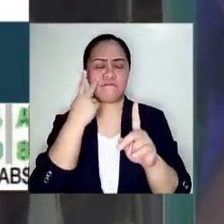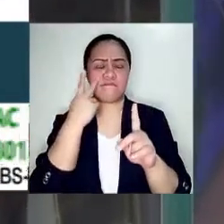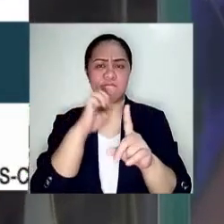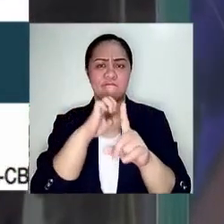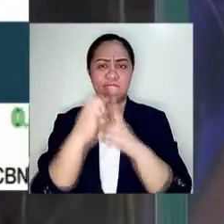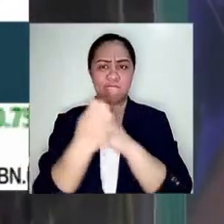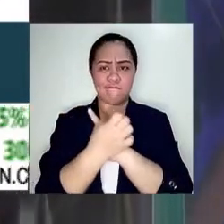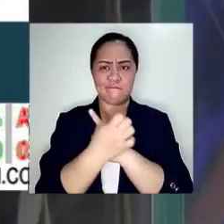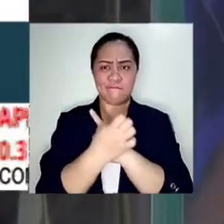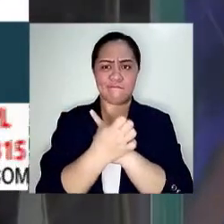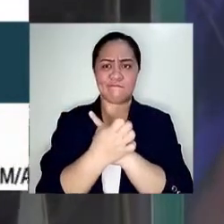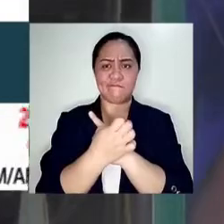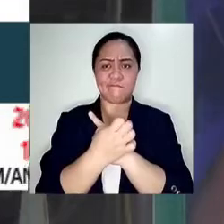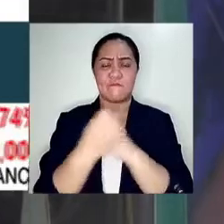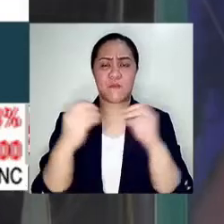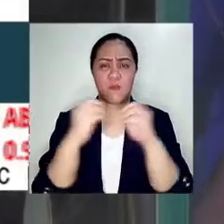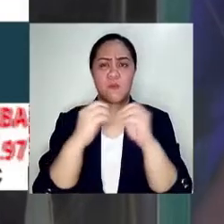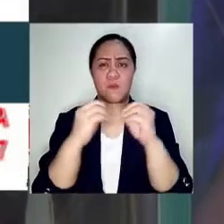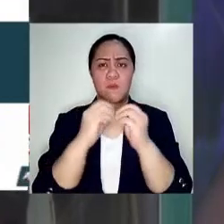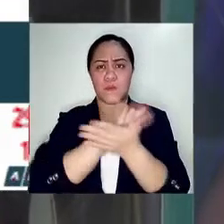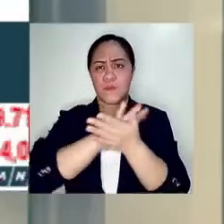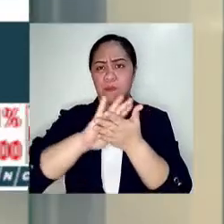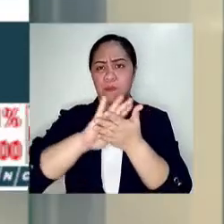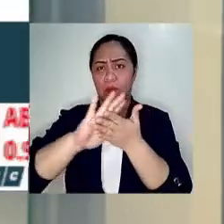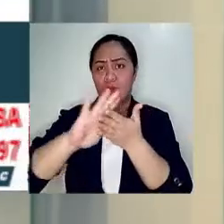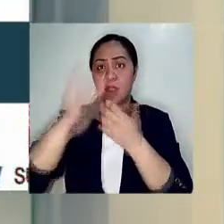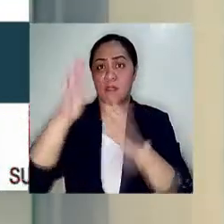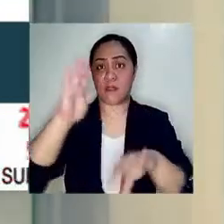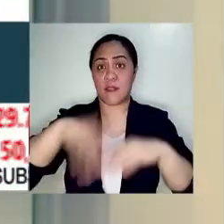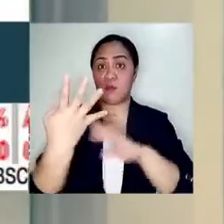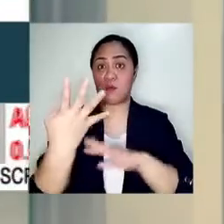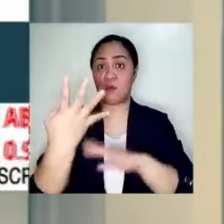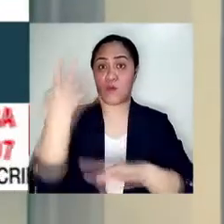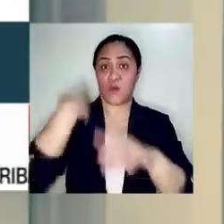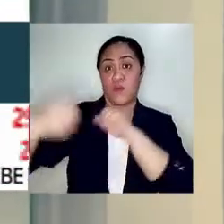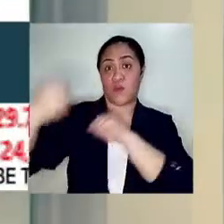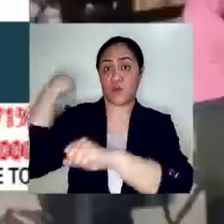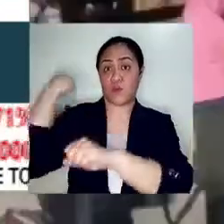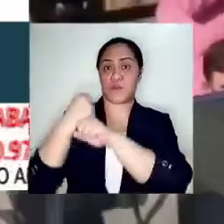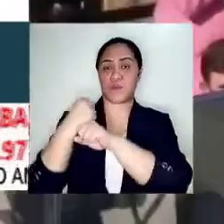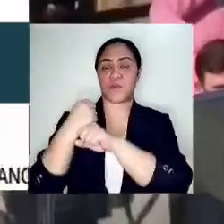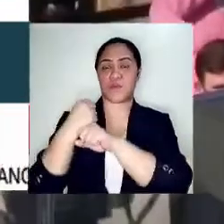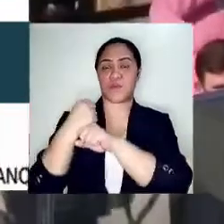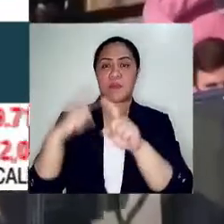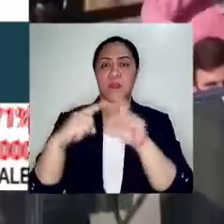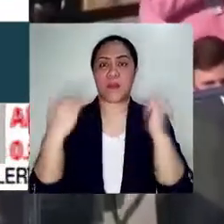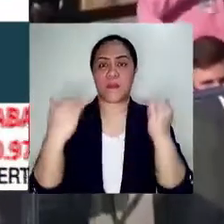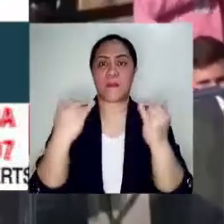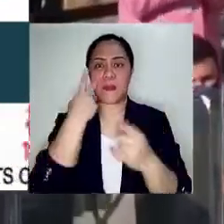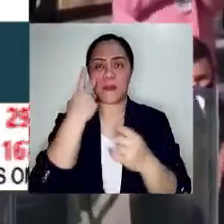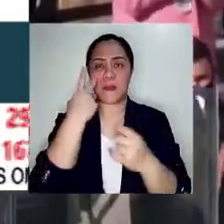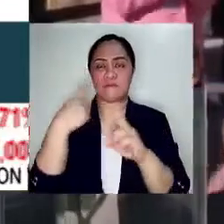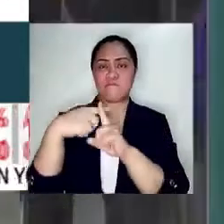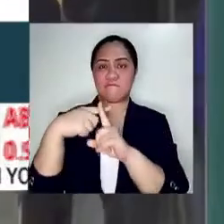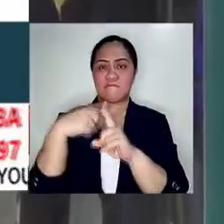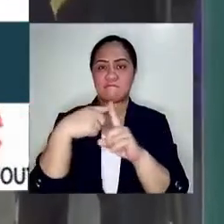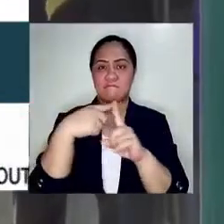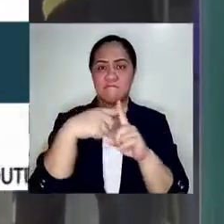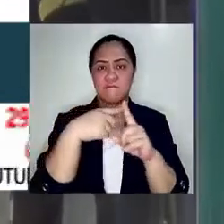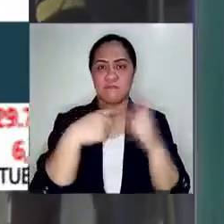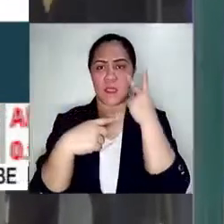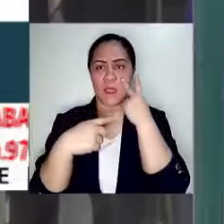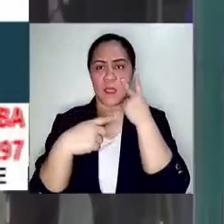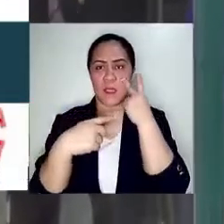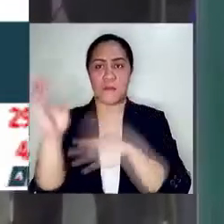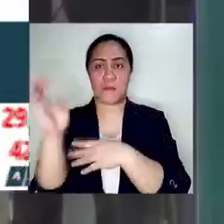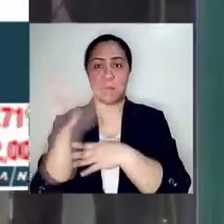are for the past 4 years. So I see things positively. Let's just hope that they can really bring people together,